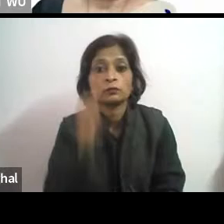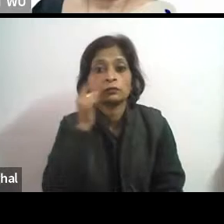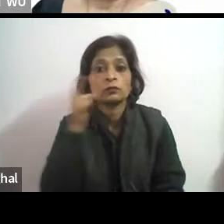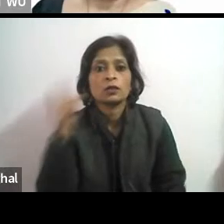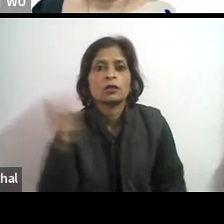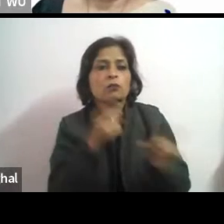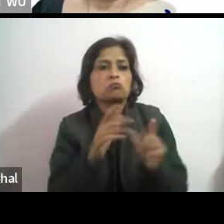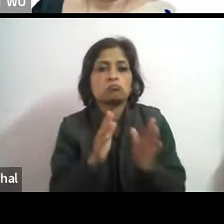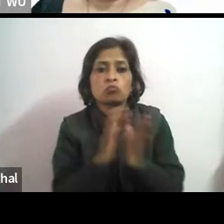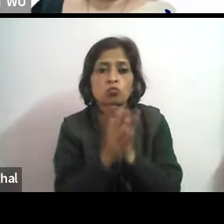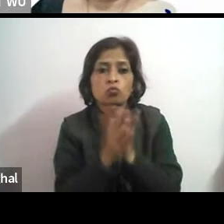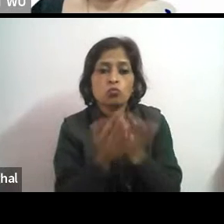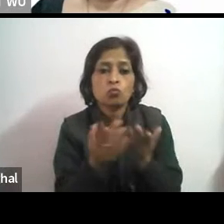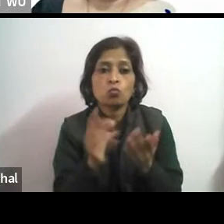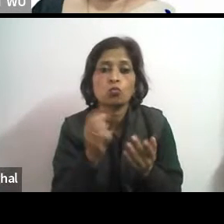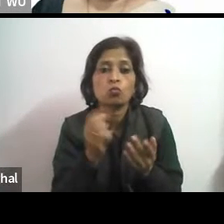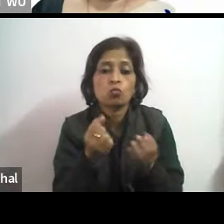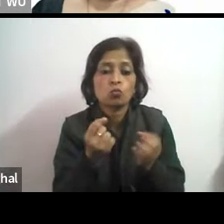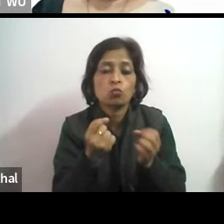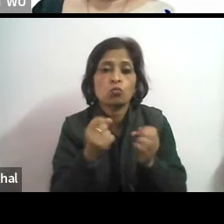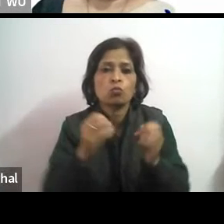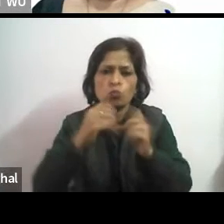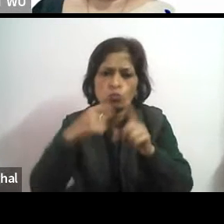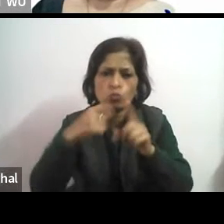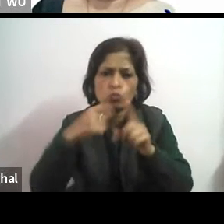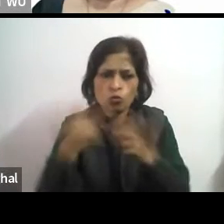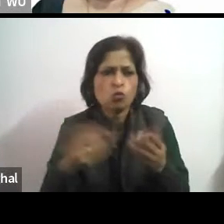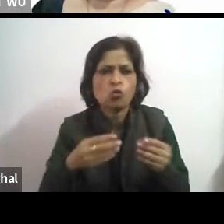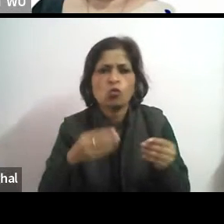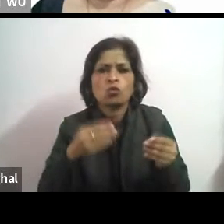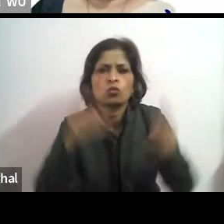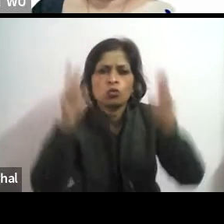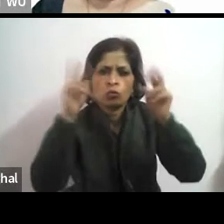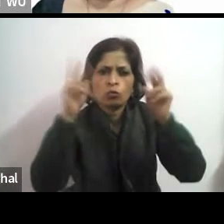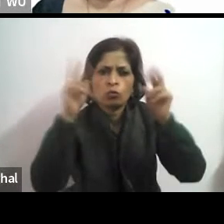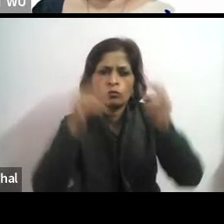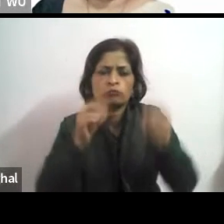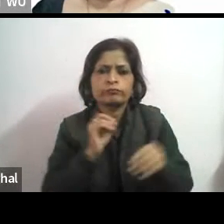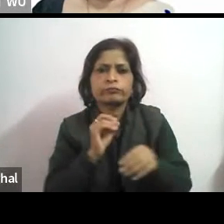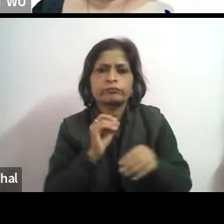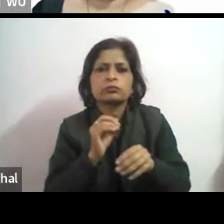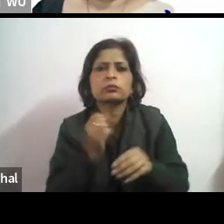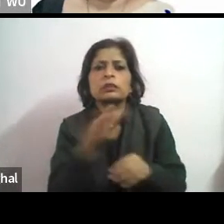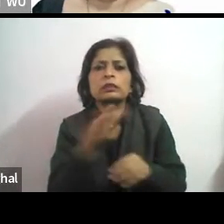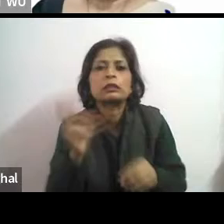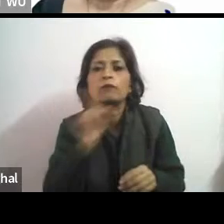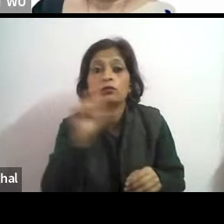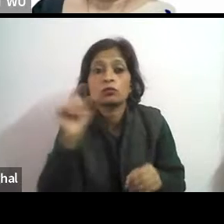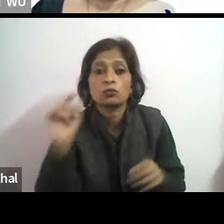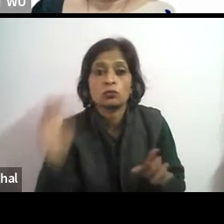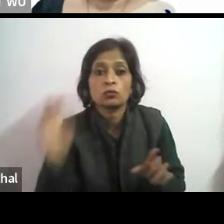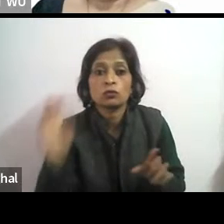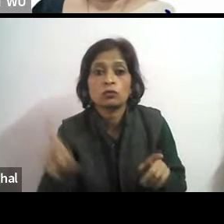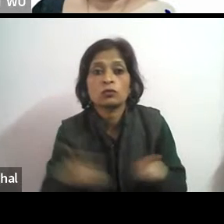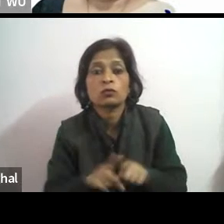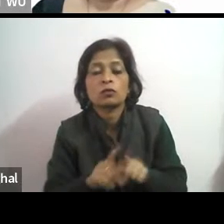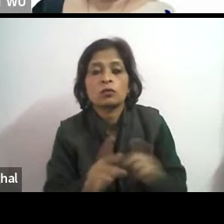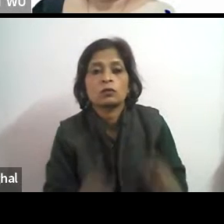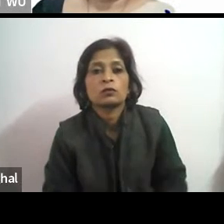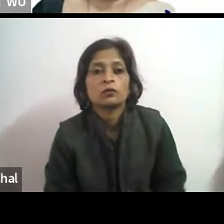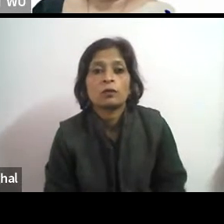100 academic publications, including his most recent book, Establishing Pathways to